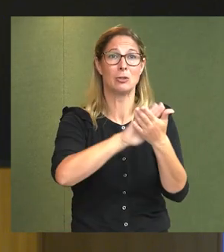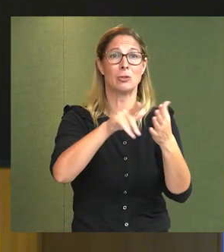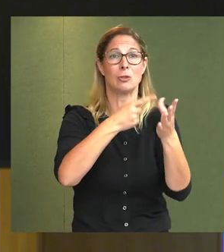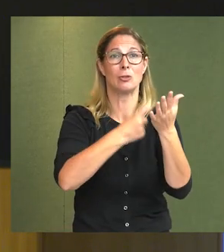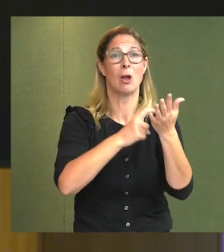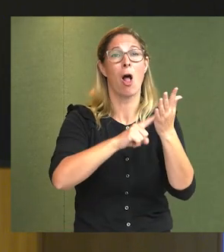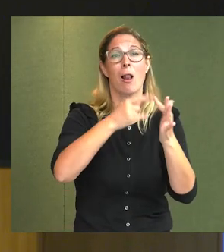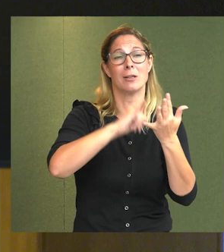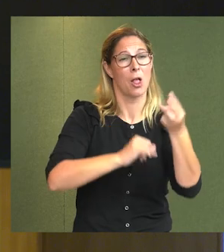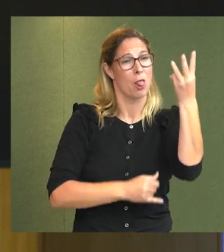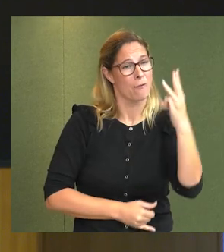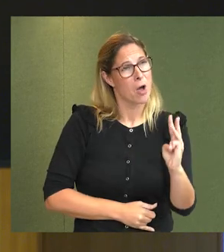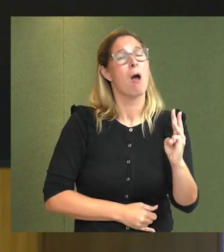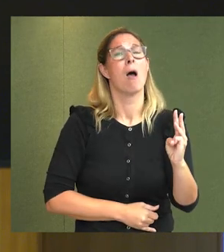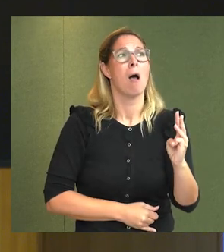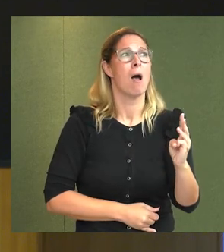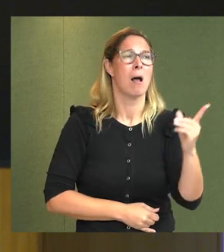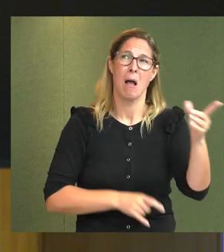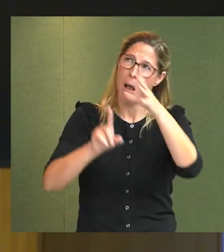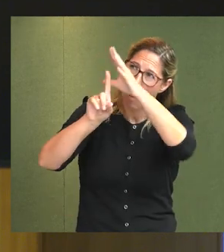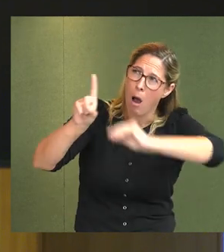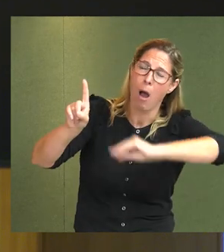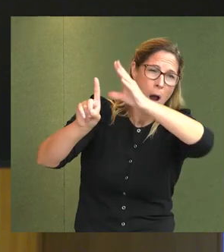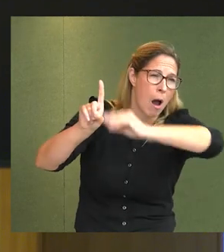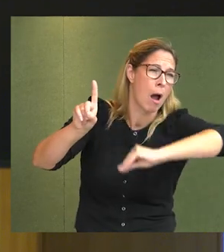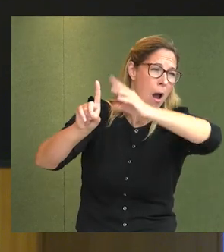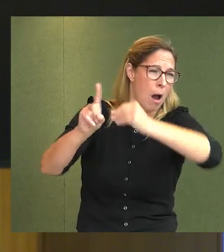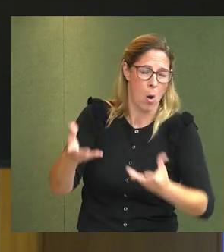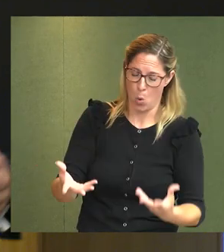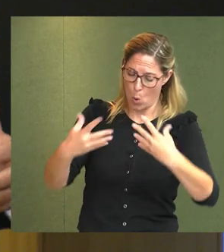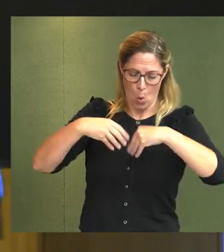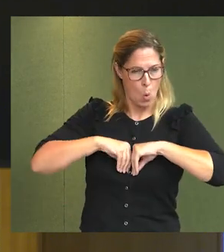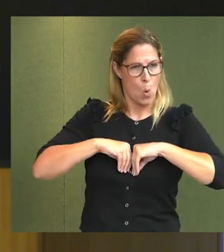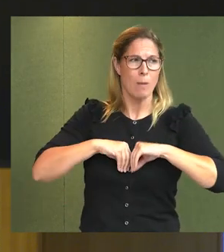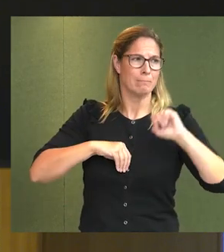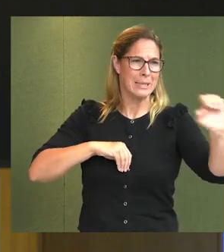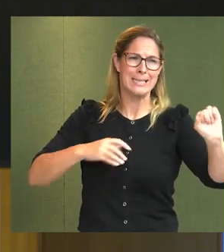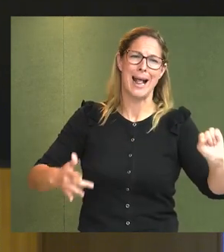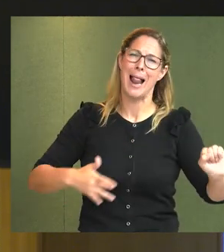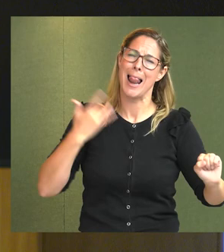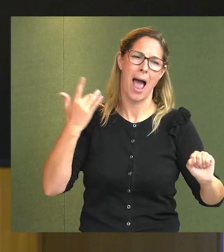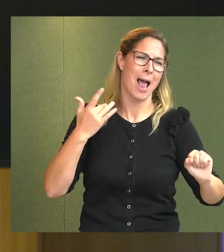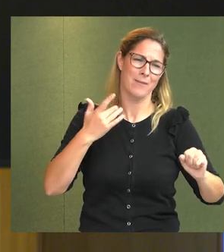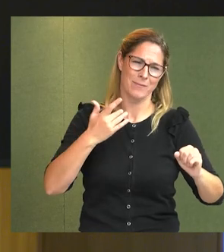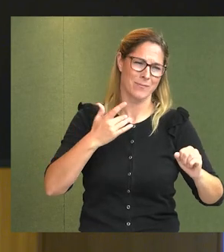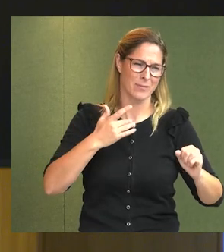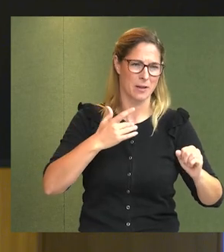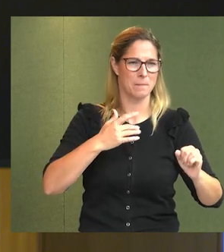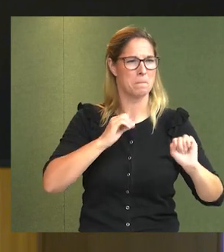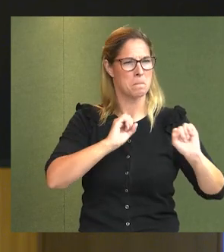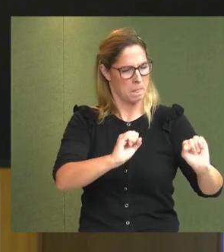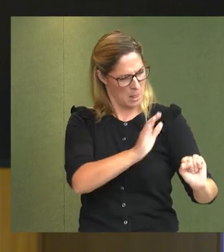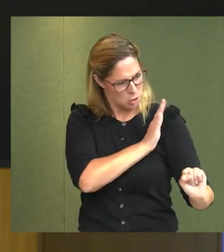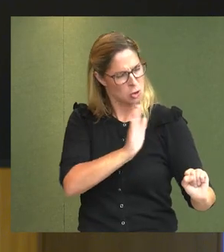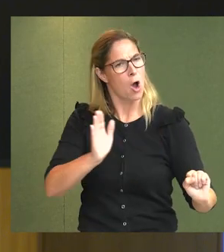mentors and has already lived a life of service, from his time in our armed forces to his